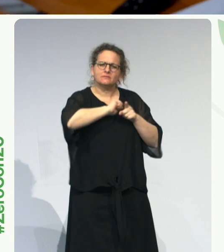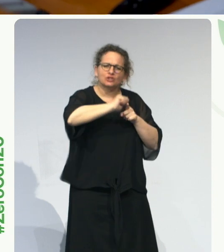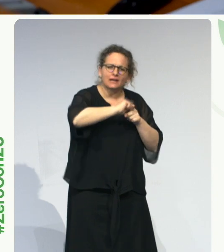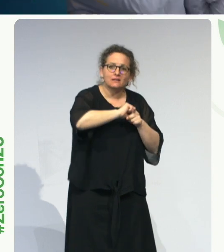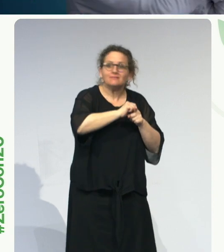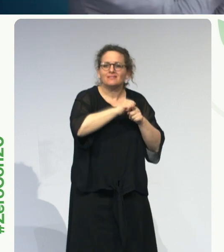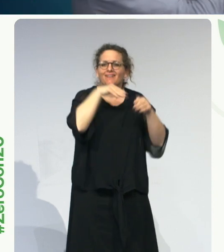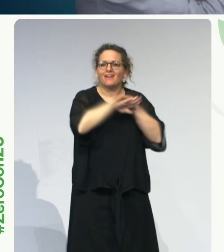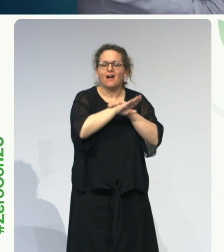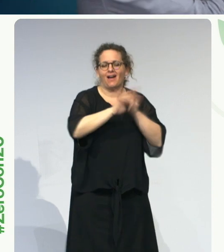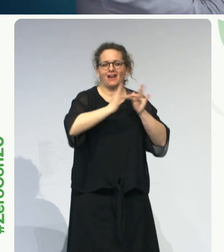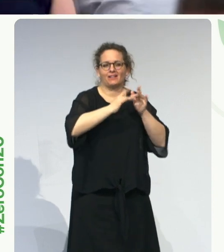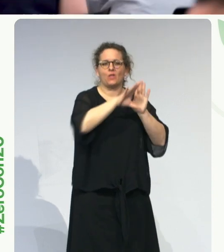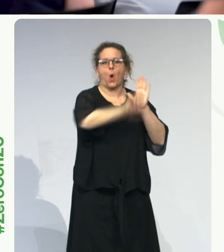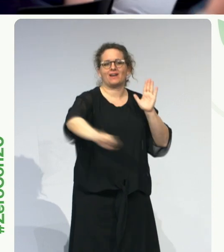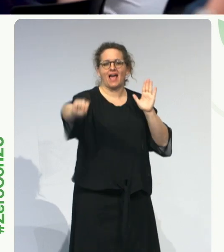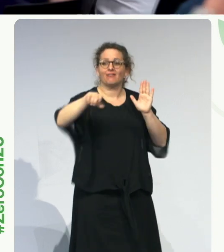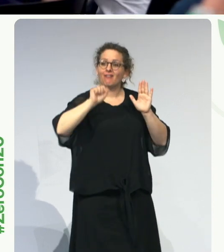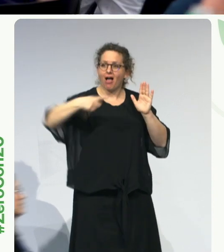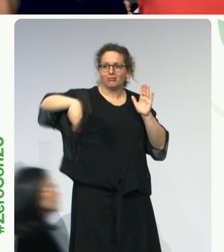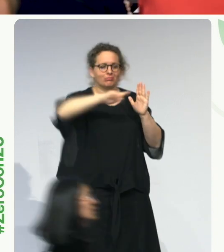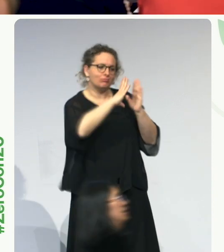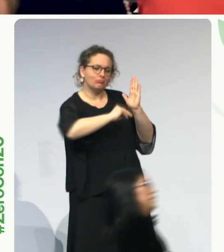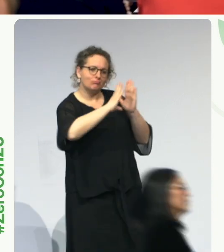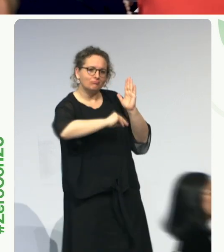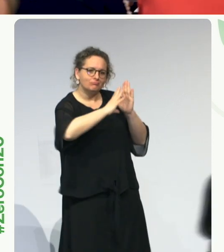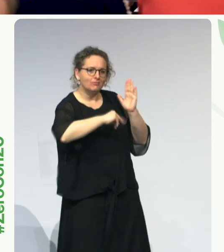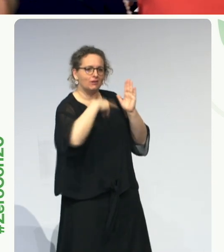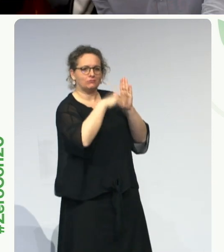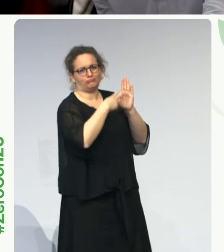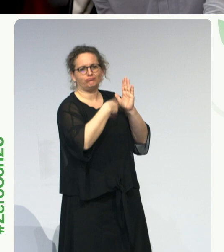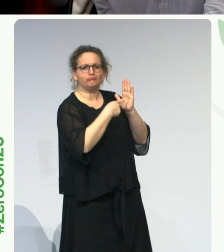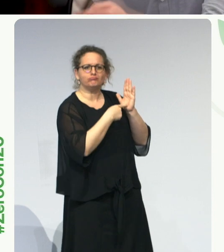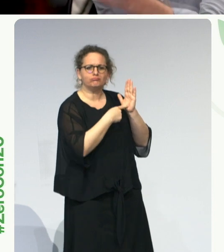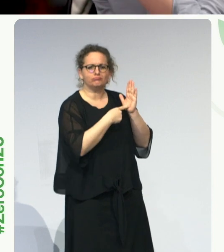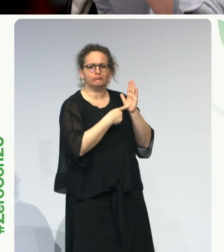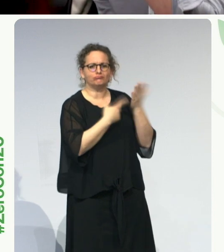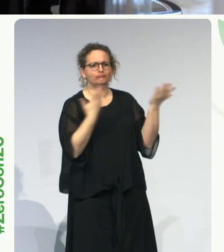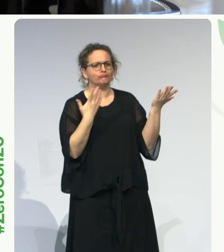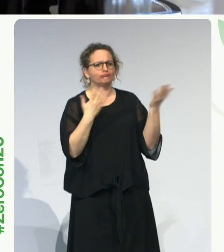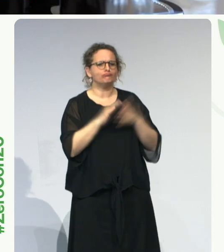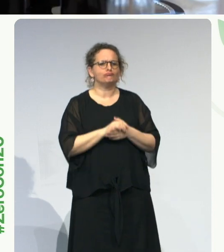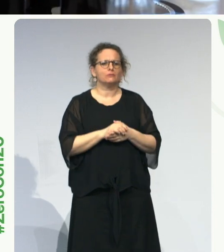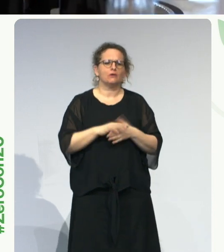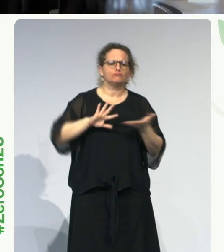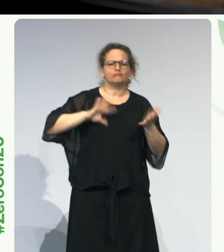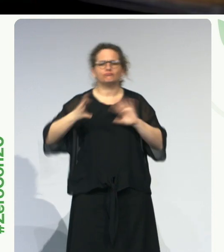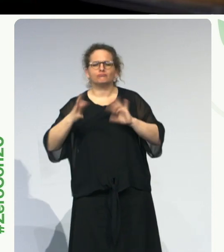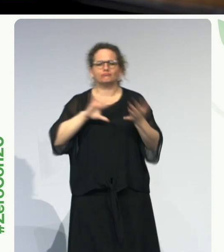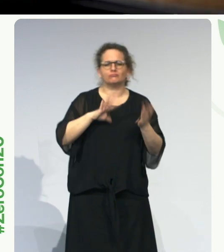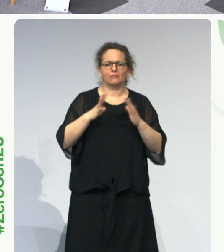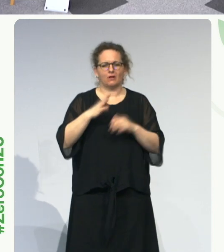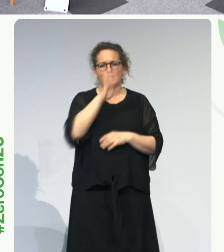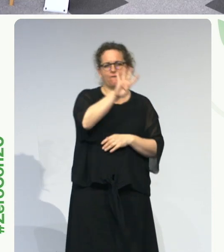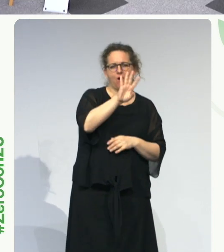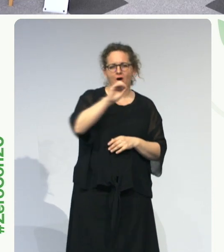most appropriate course for a particular child. Since January 2019, more than 400 teachers and parents have subscribed